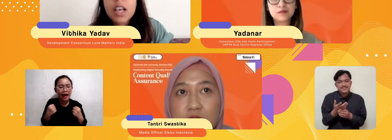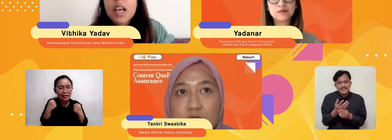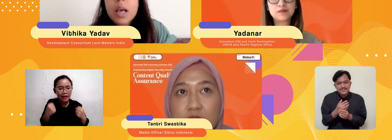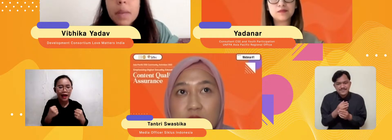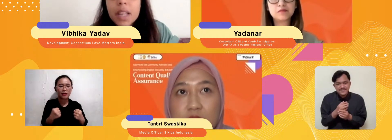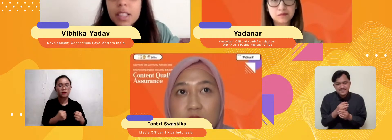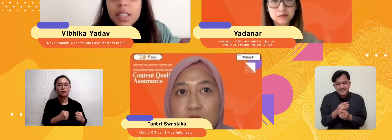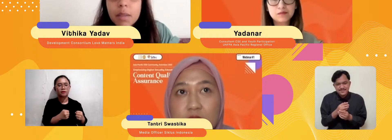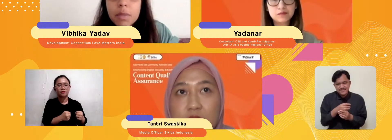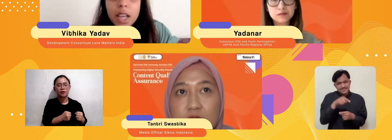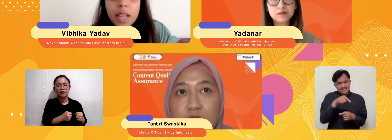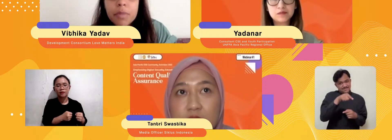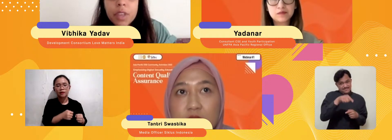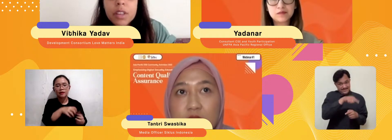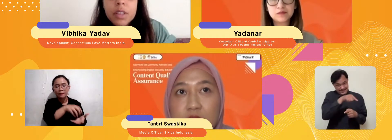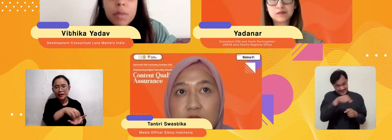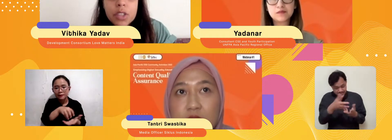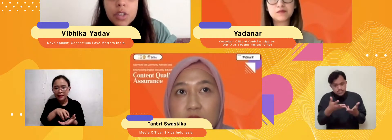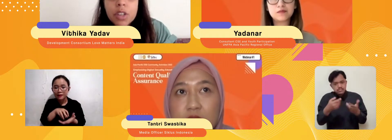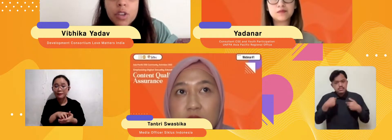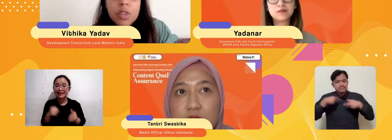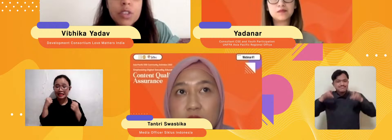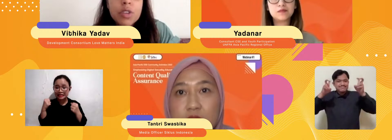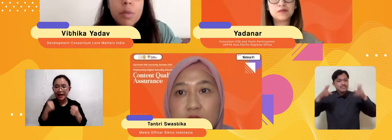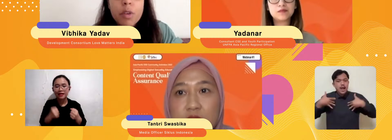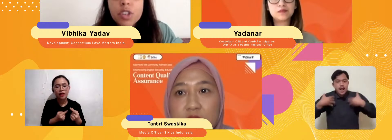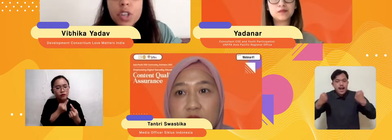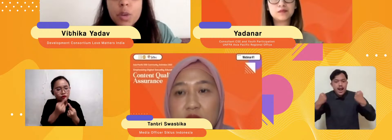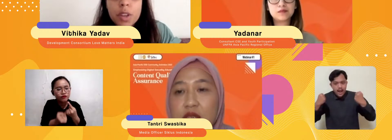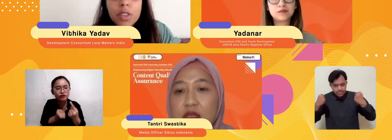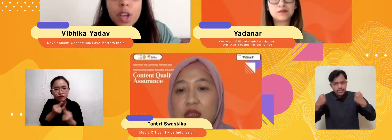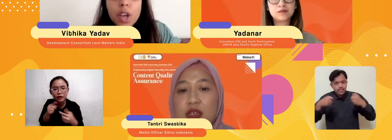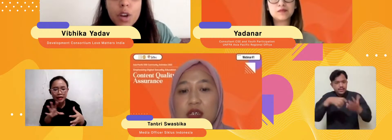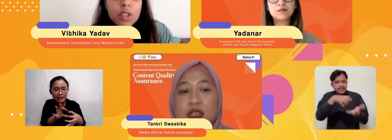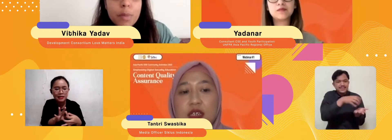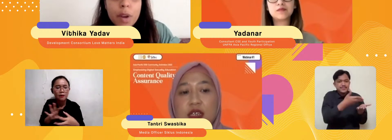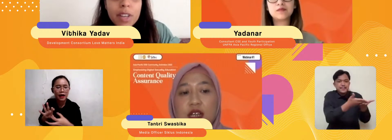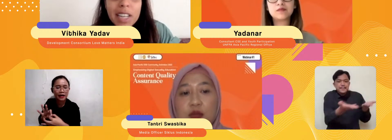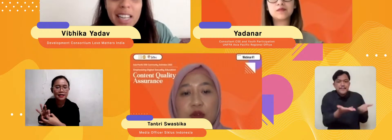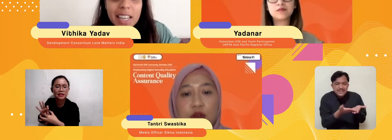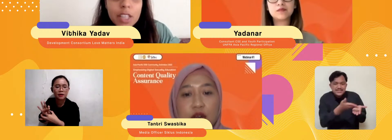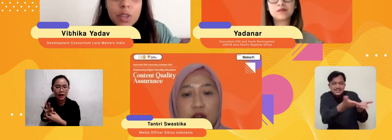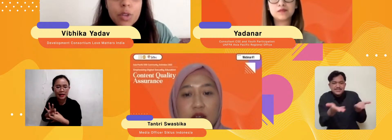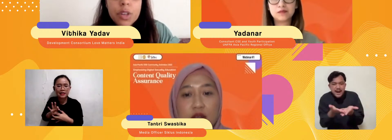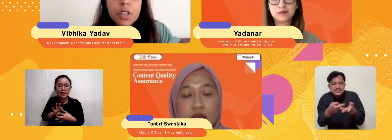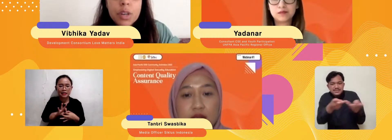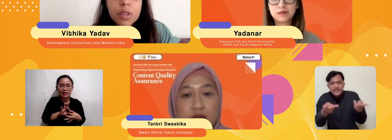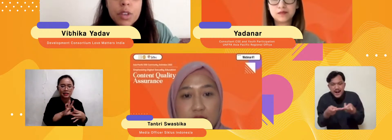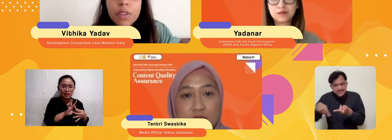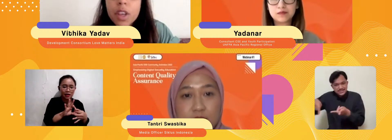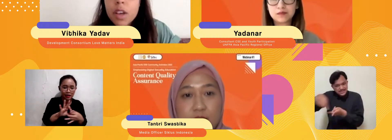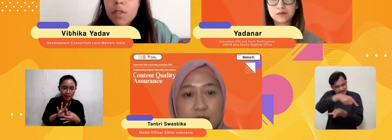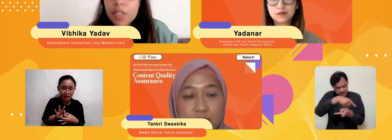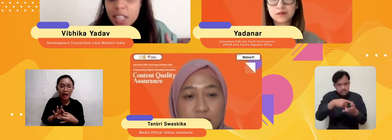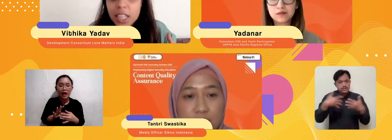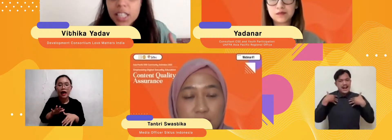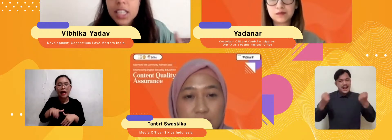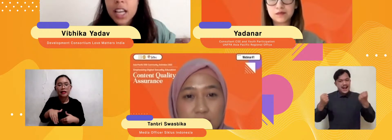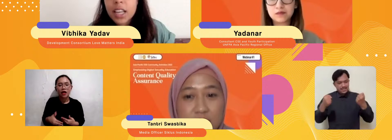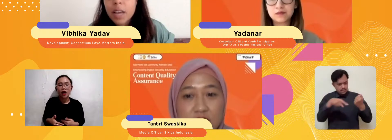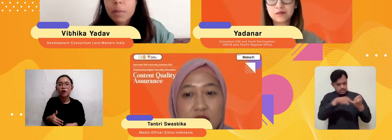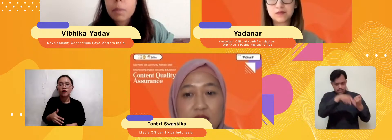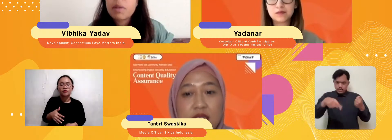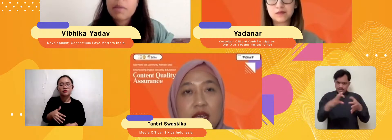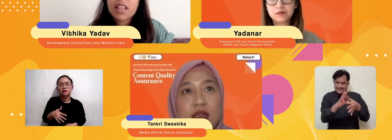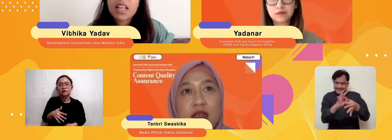services. But at the same time, there is there is an opportunity with lots of private clinics also in terms of vicinity